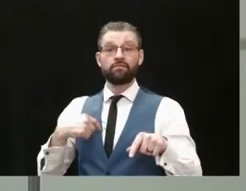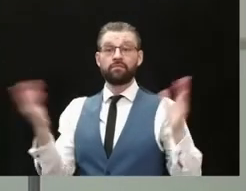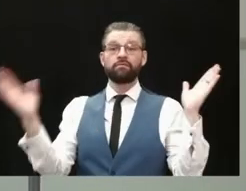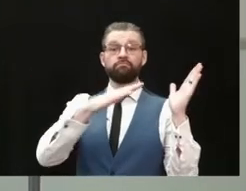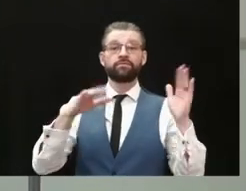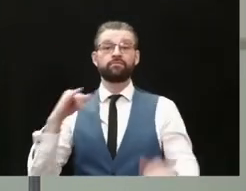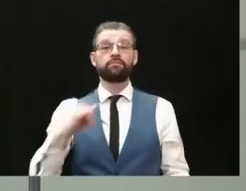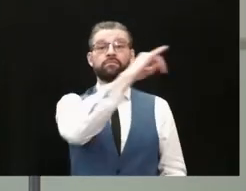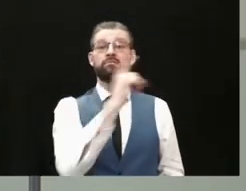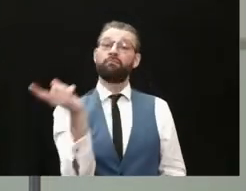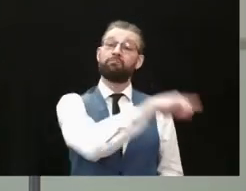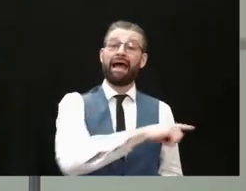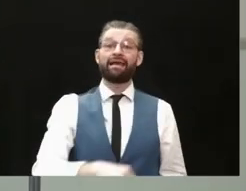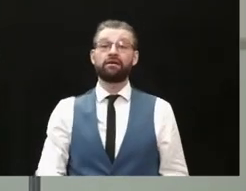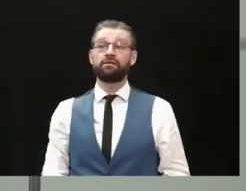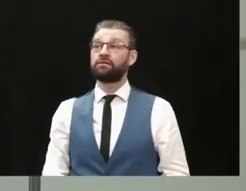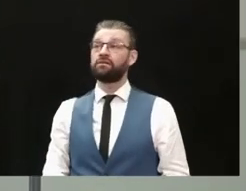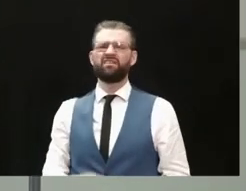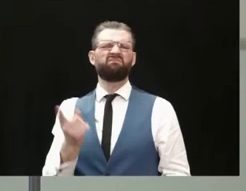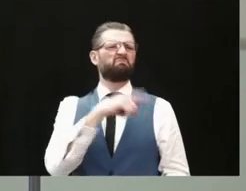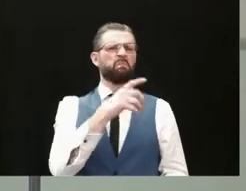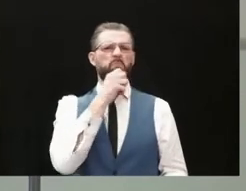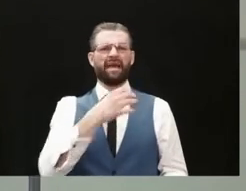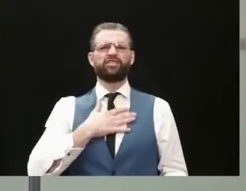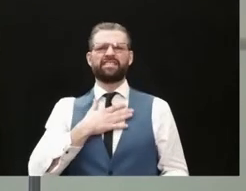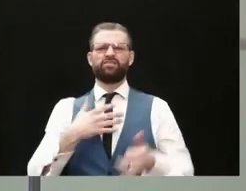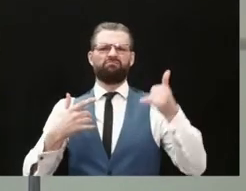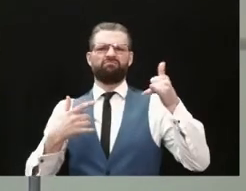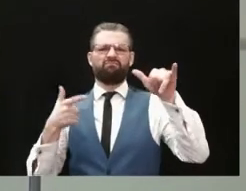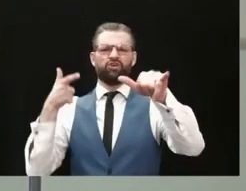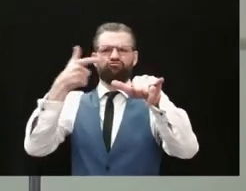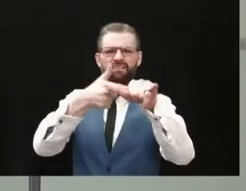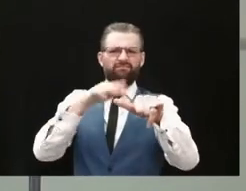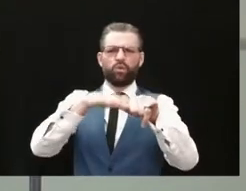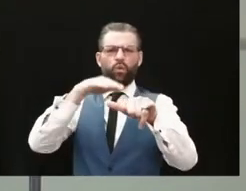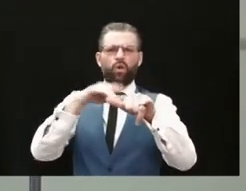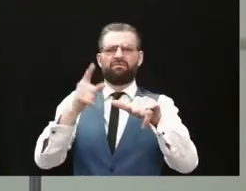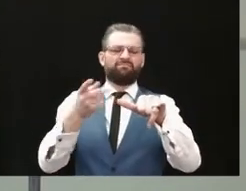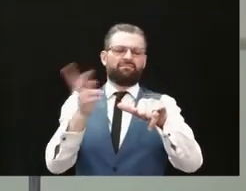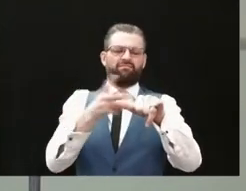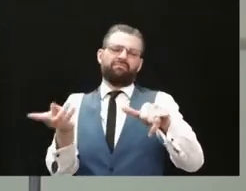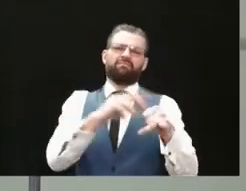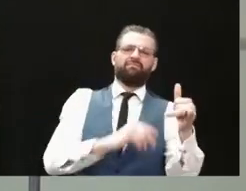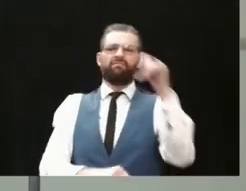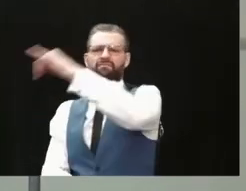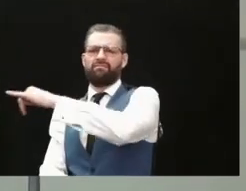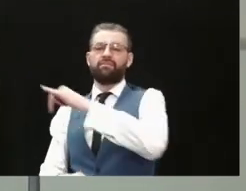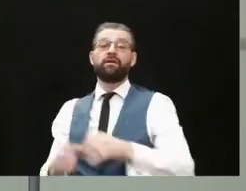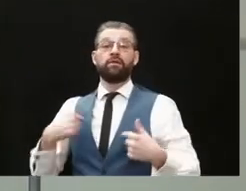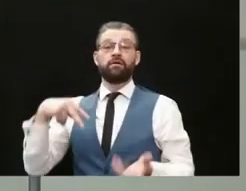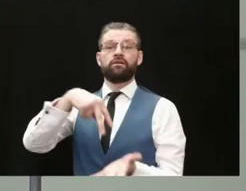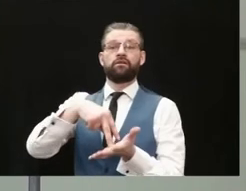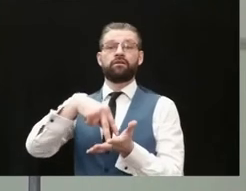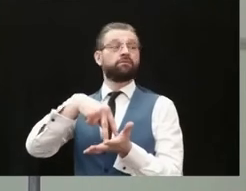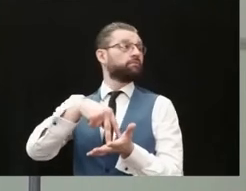they taxied away. They were obviously going back, I think to Manchester, I think, to refuel and to reload for the next trip. And there we were standing on the